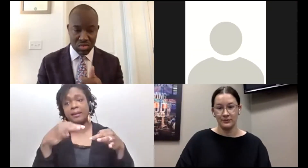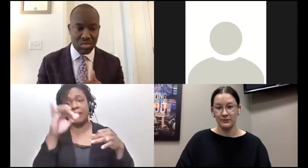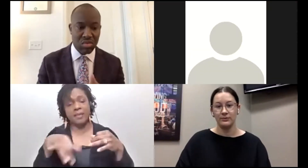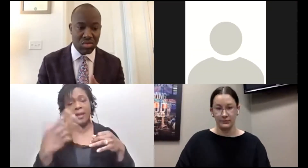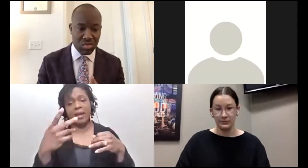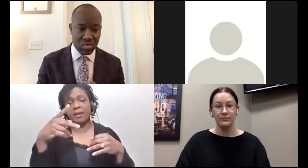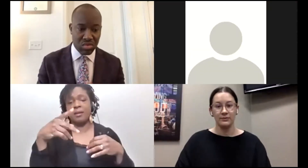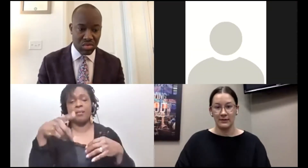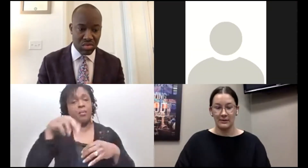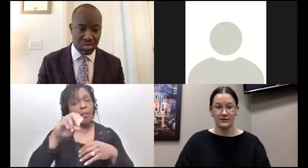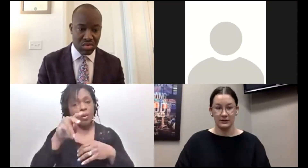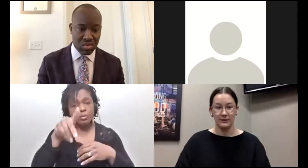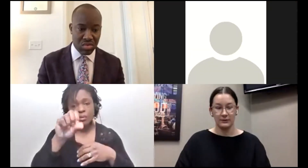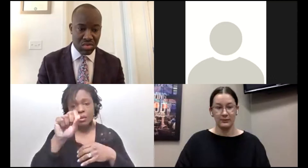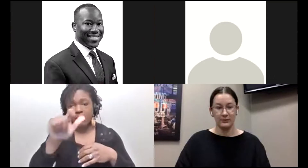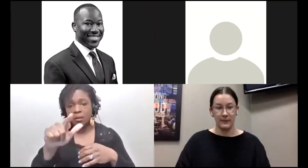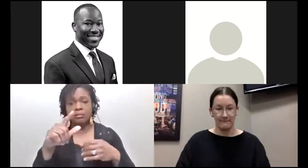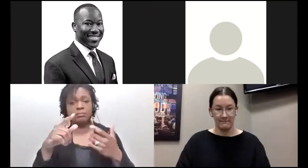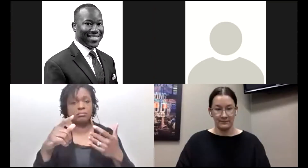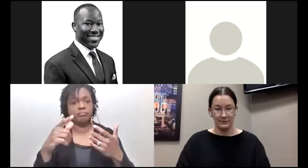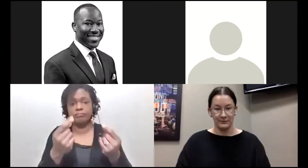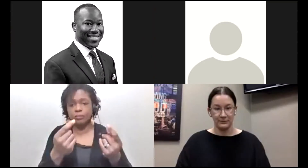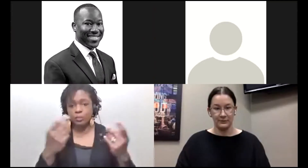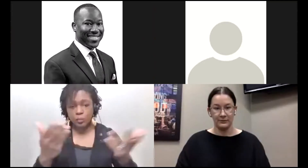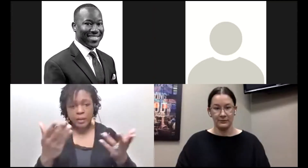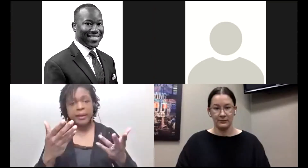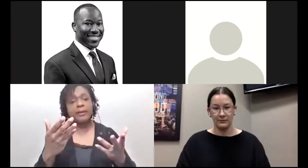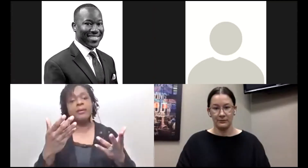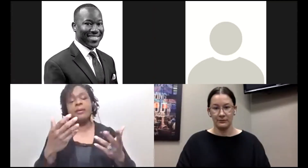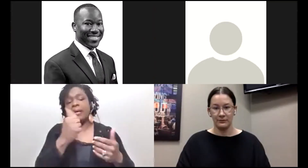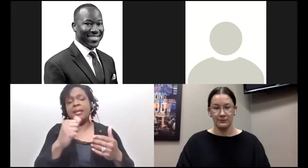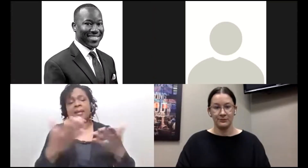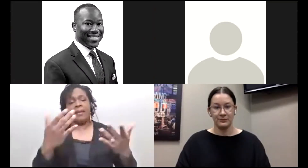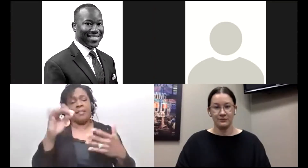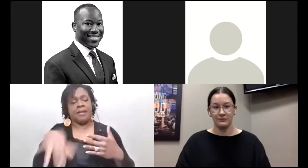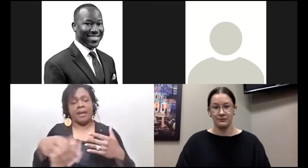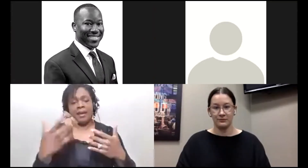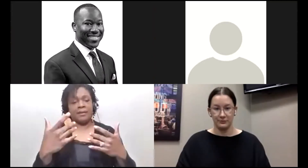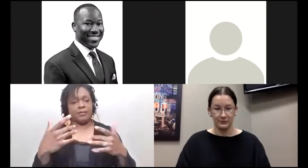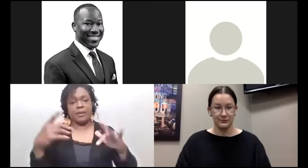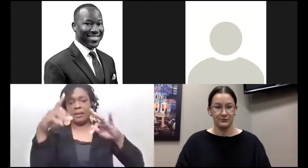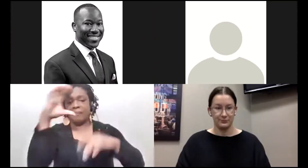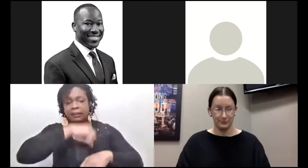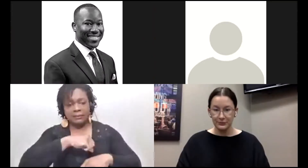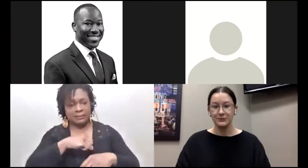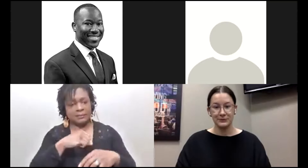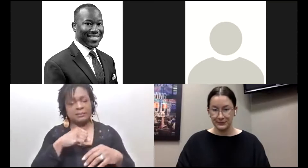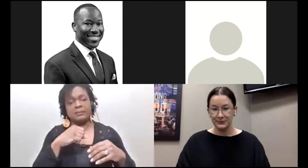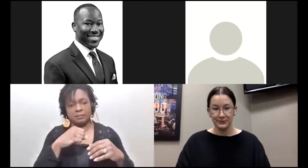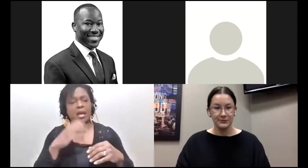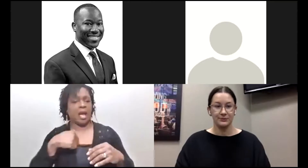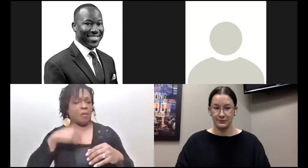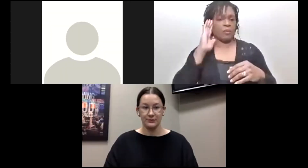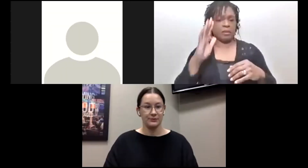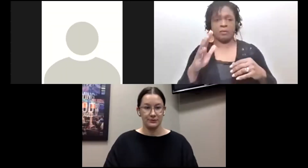proposal does. And if there's anything that may be missing from your talking points that I identify, I'll definitely chime